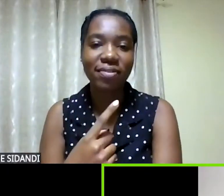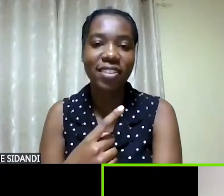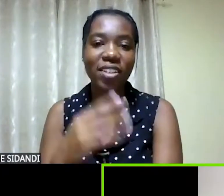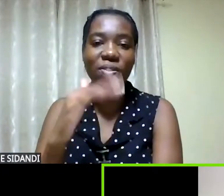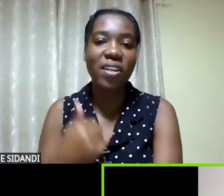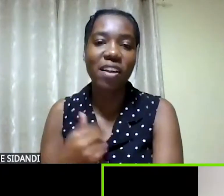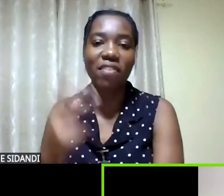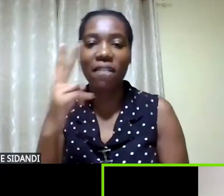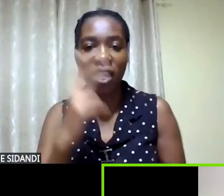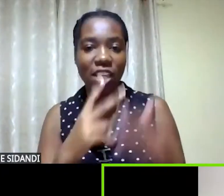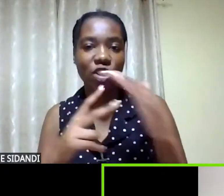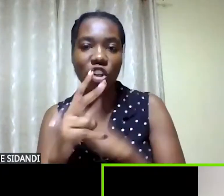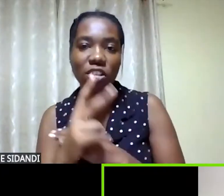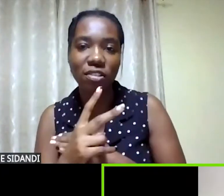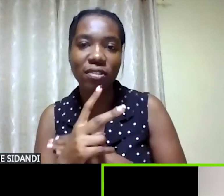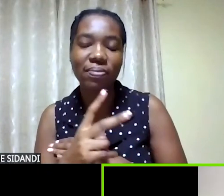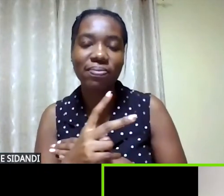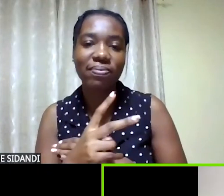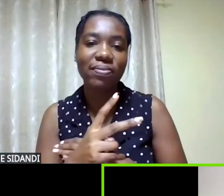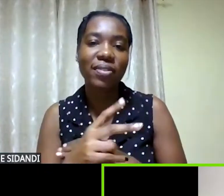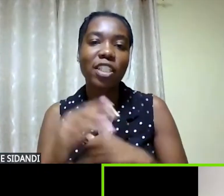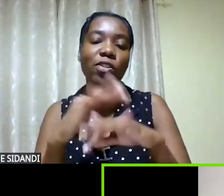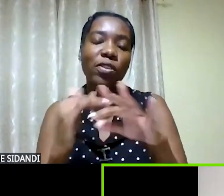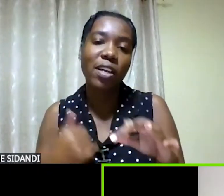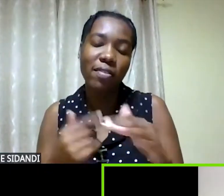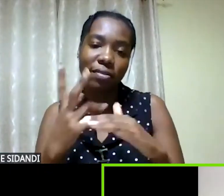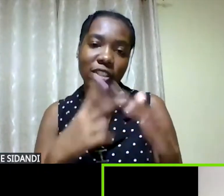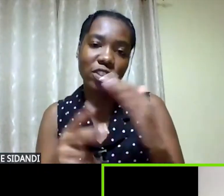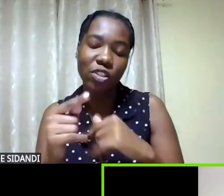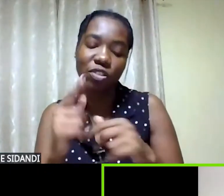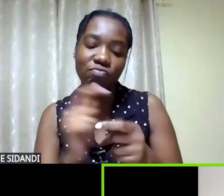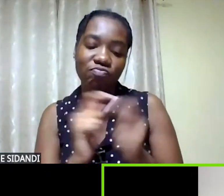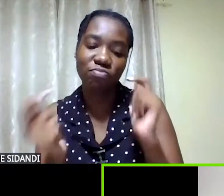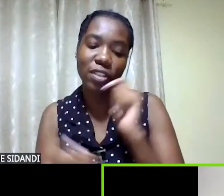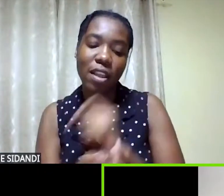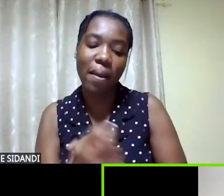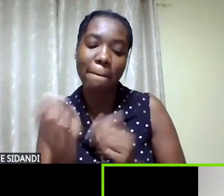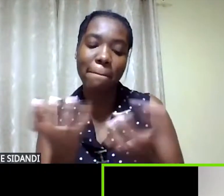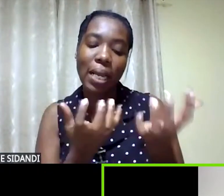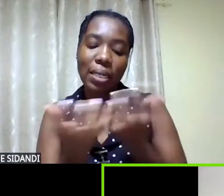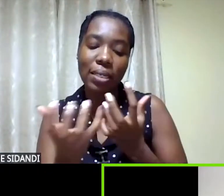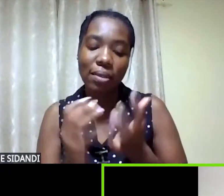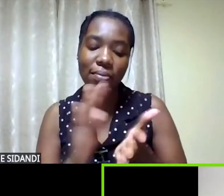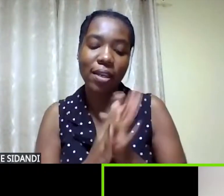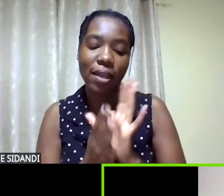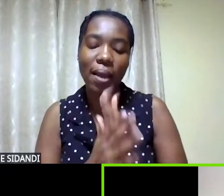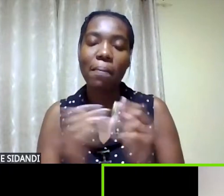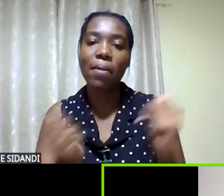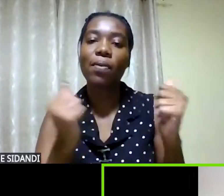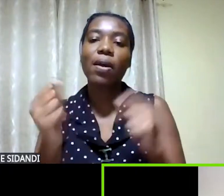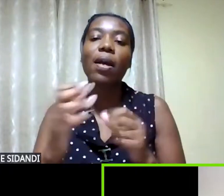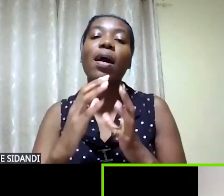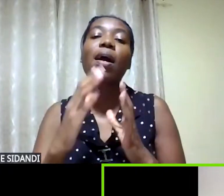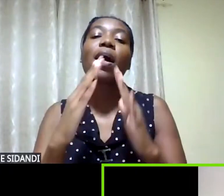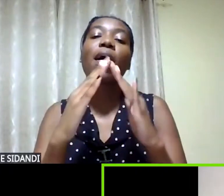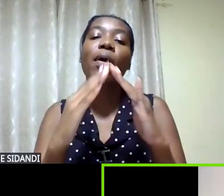vision, all right, so that you can be able to transform your business into a powerhouse. But then there is the